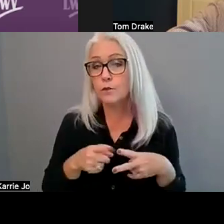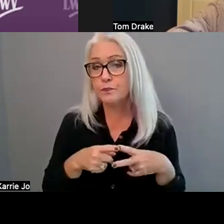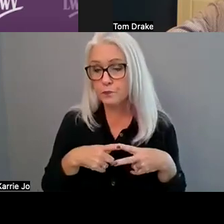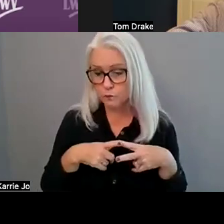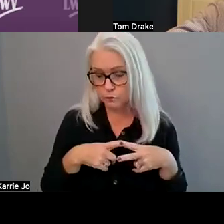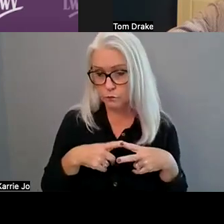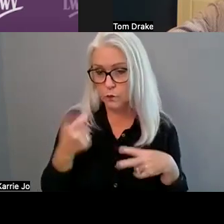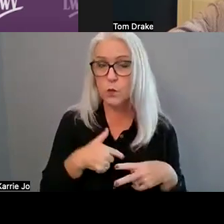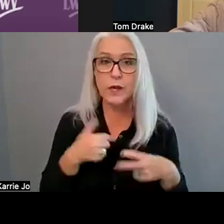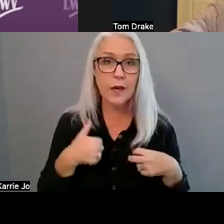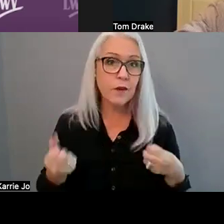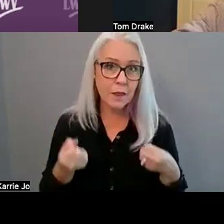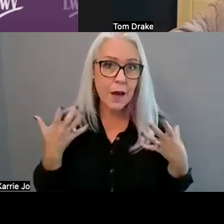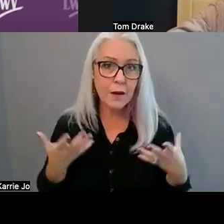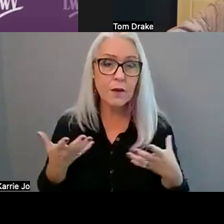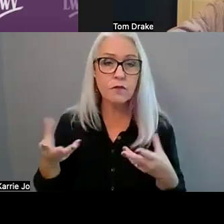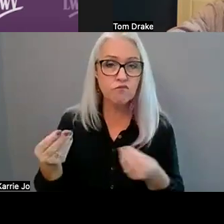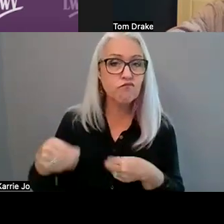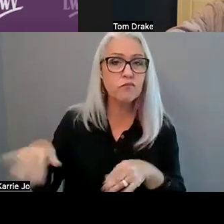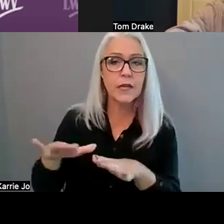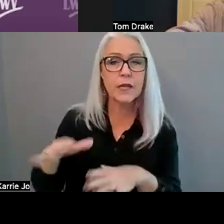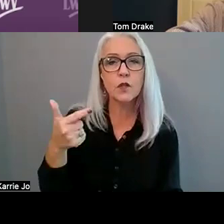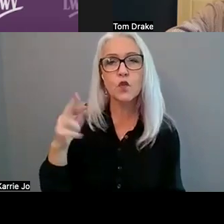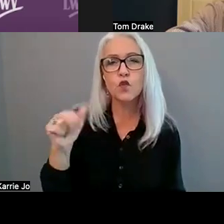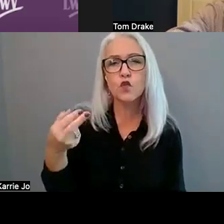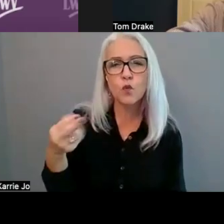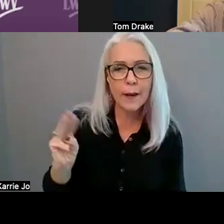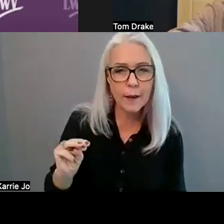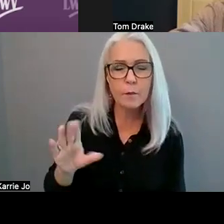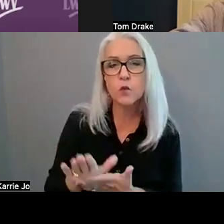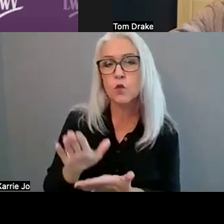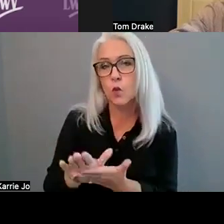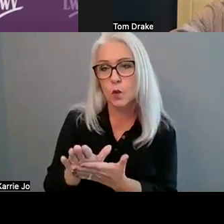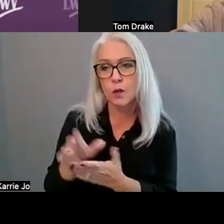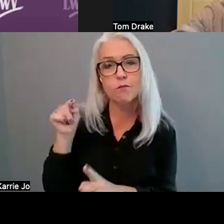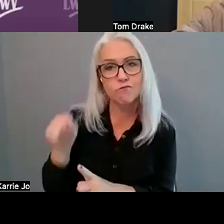large parcels left. One is the Graham School, and as Tom pointed out, that one is